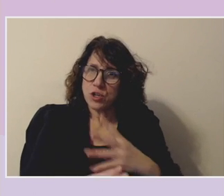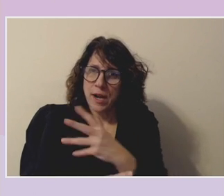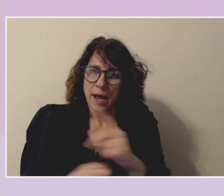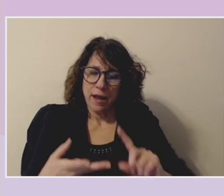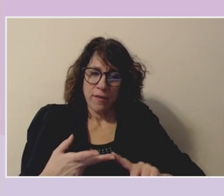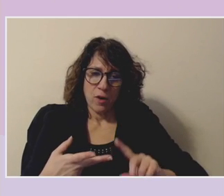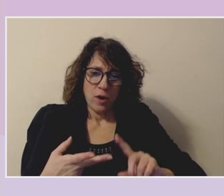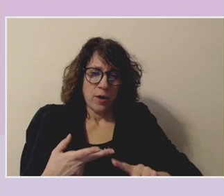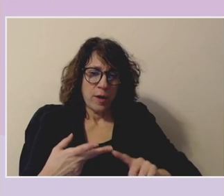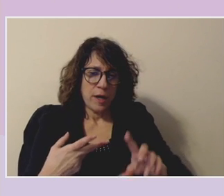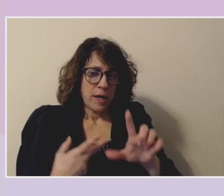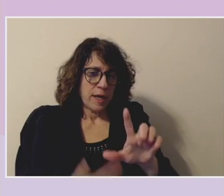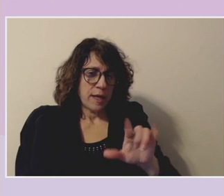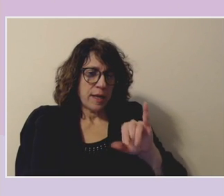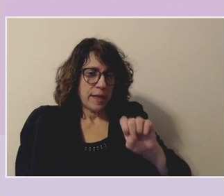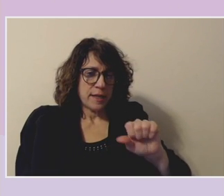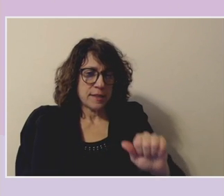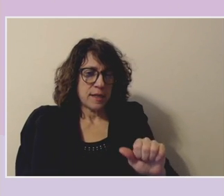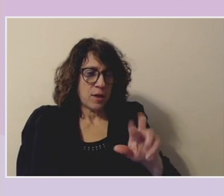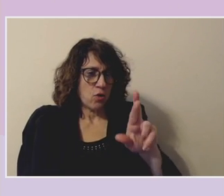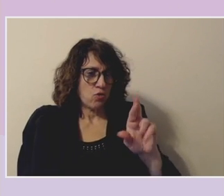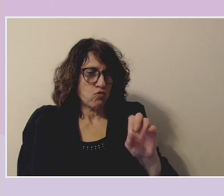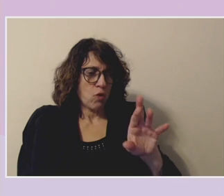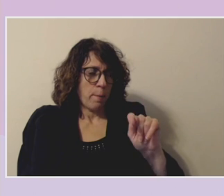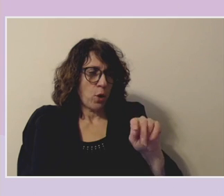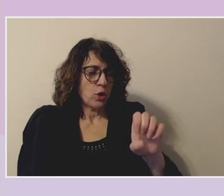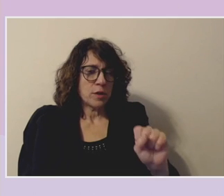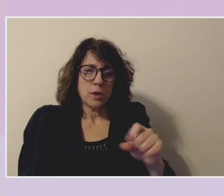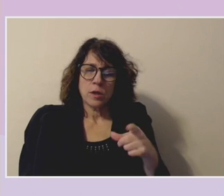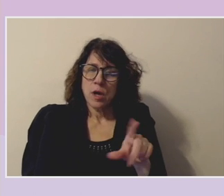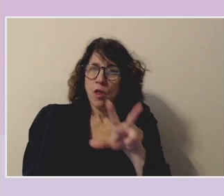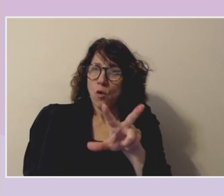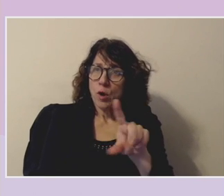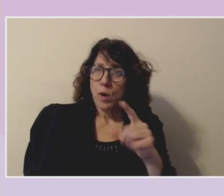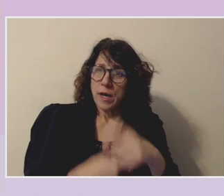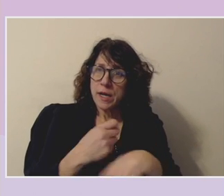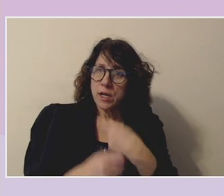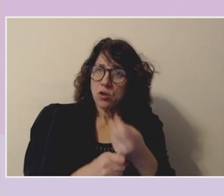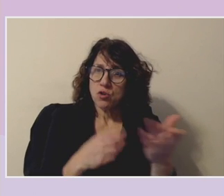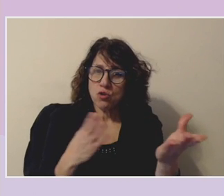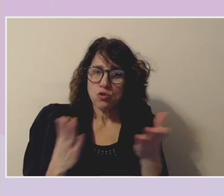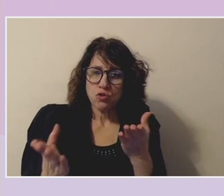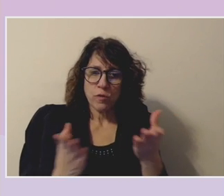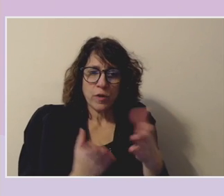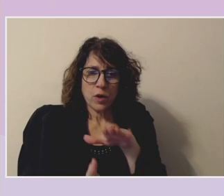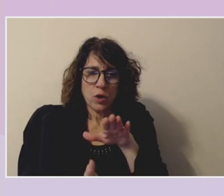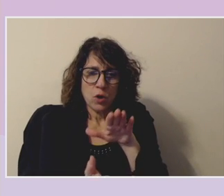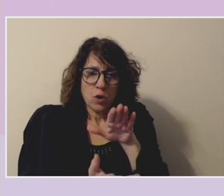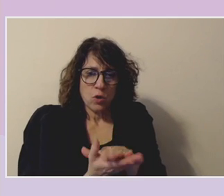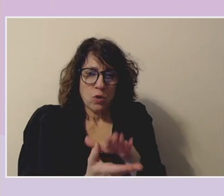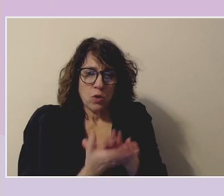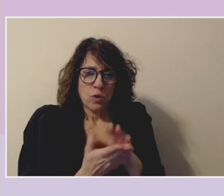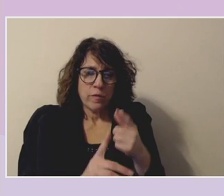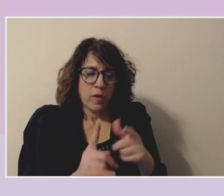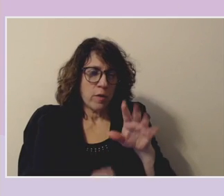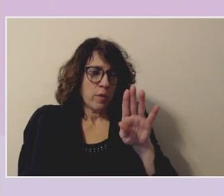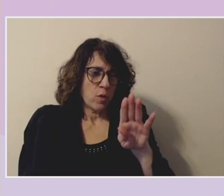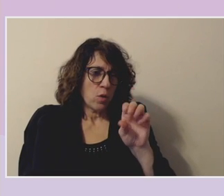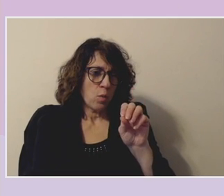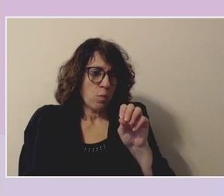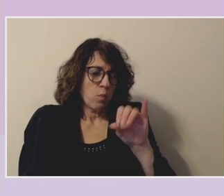we have Lisa Roberts, who has spent 31 years serving the students in the Boise School District in Boise,